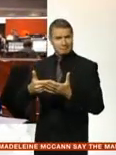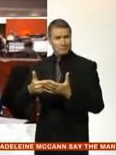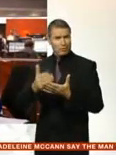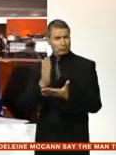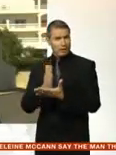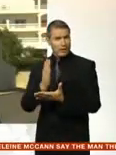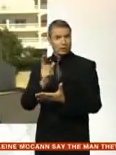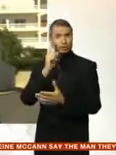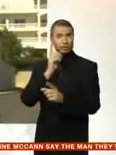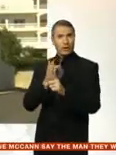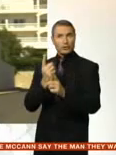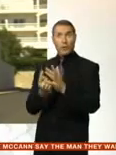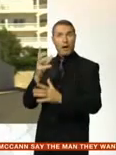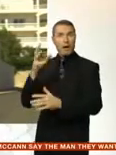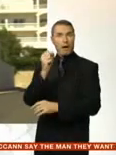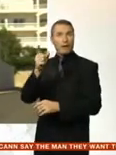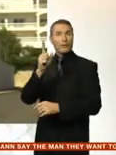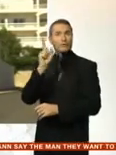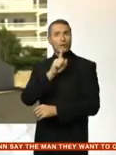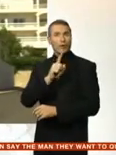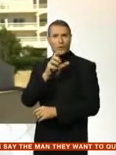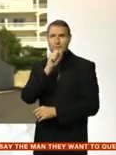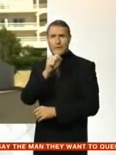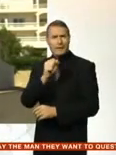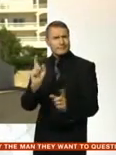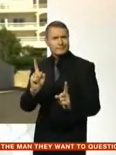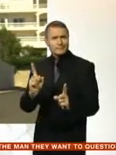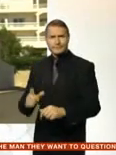ever know what happened to this little girl?